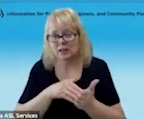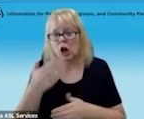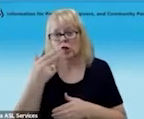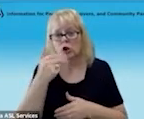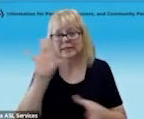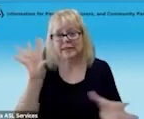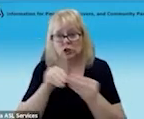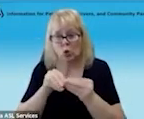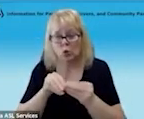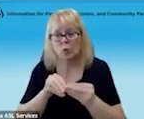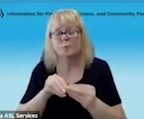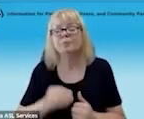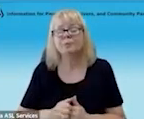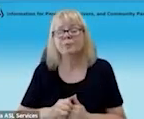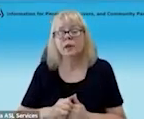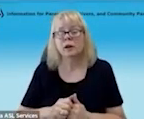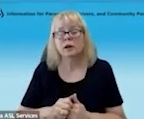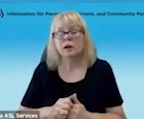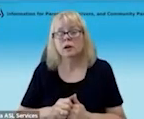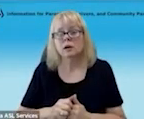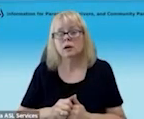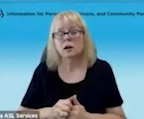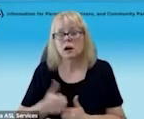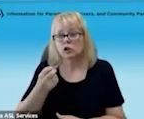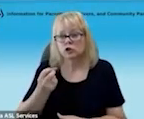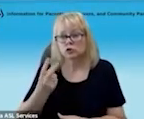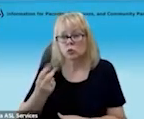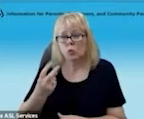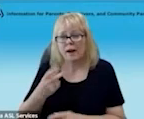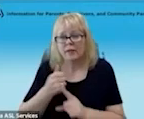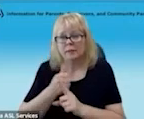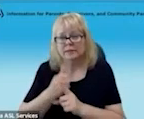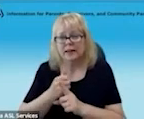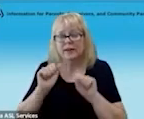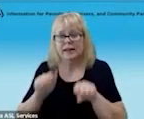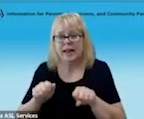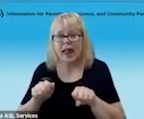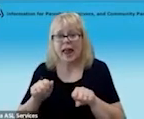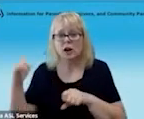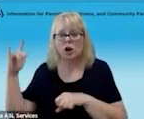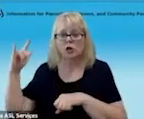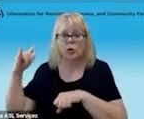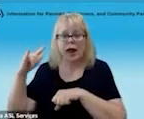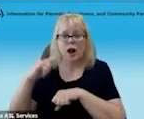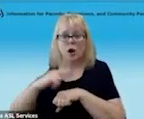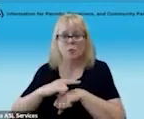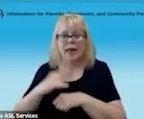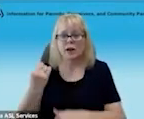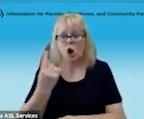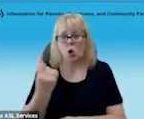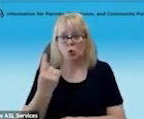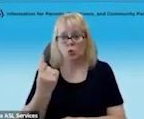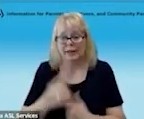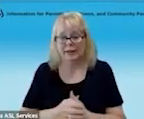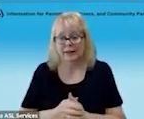clinics that we operate. Next slide, please. So this slide shows some of our community health centers. We operate 13 in